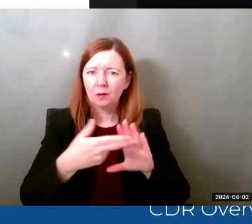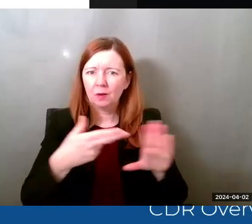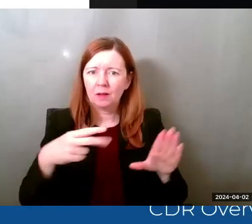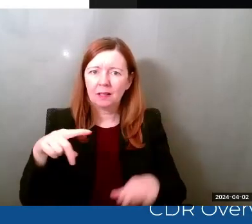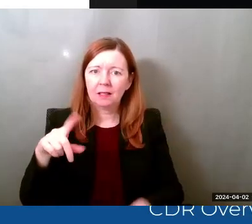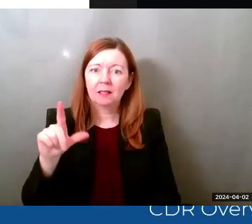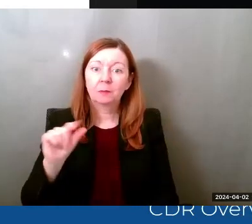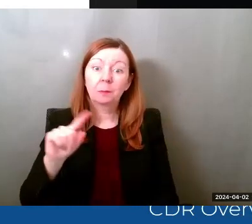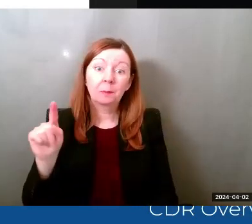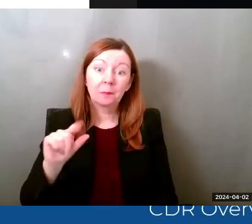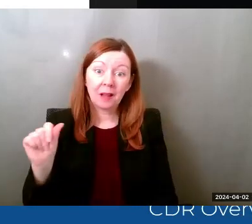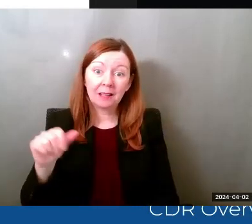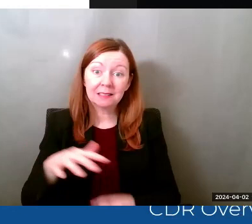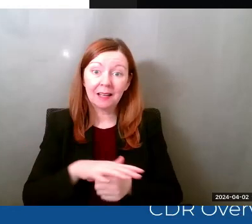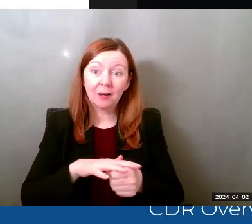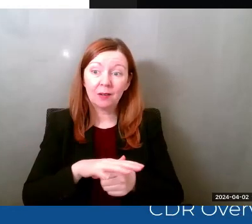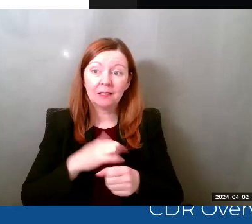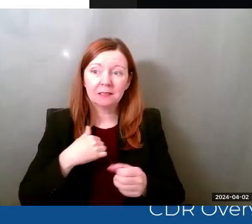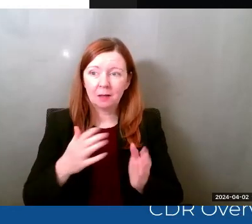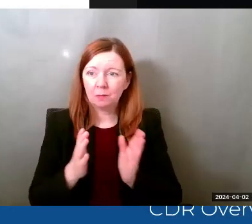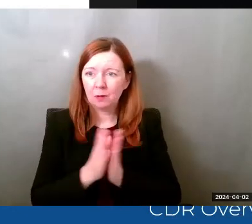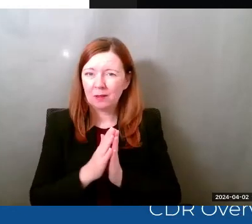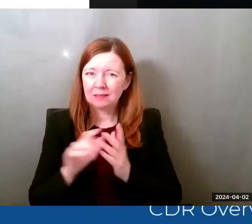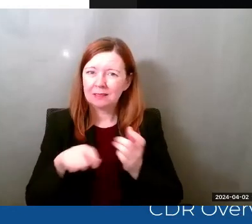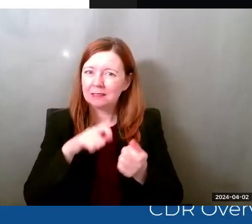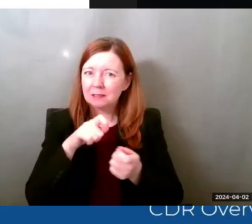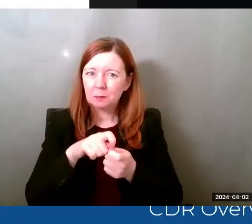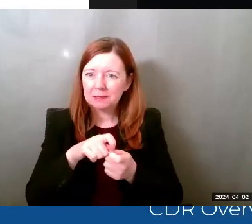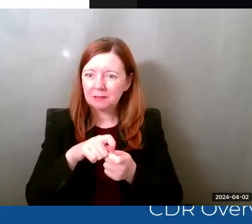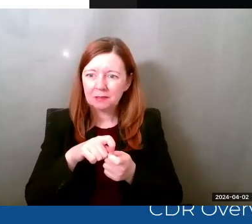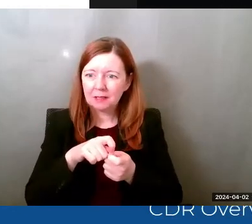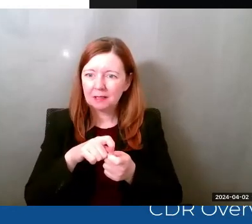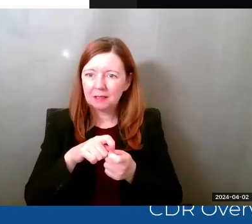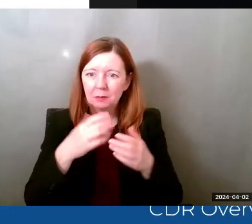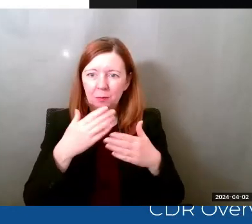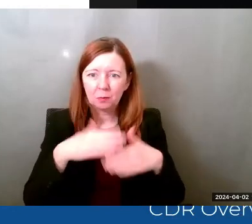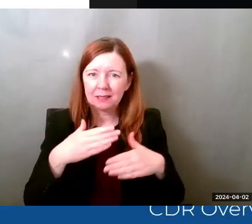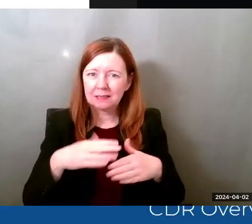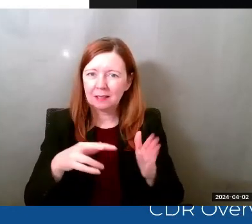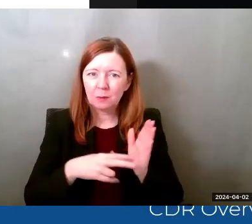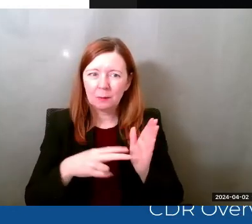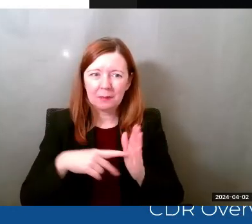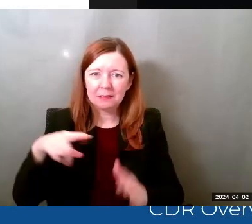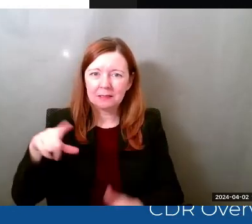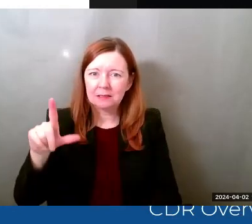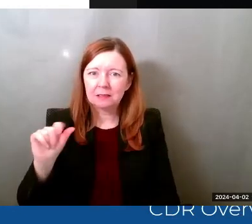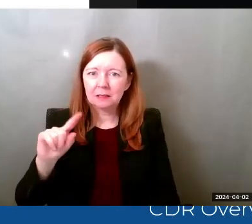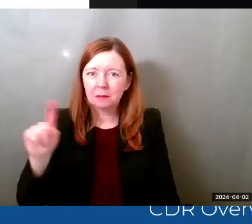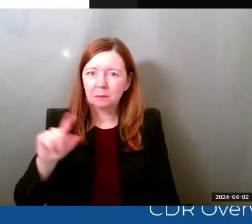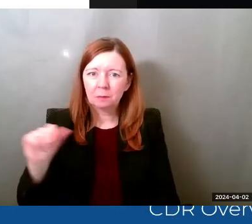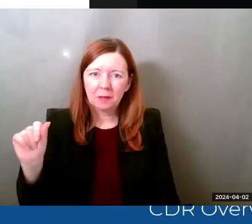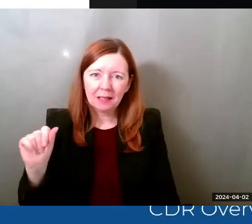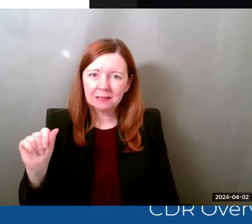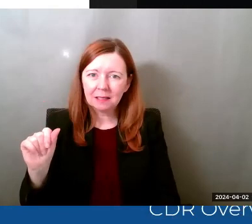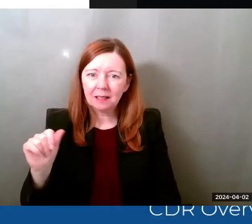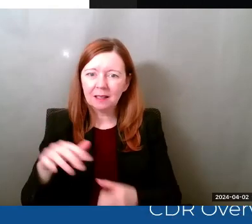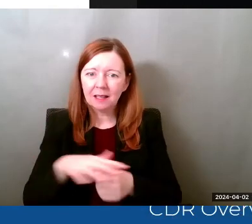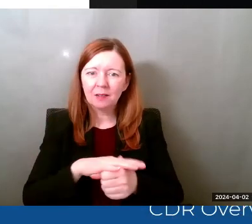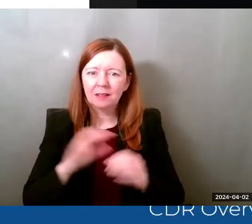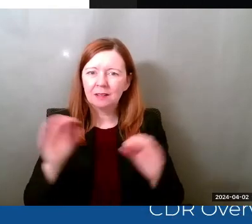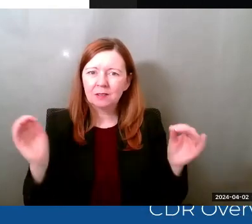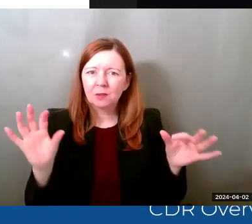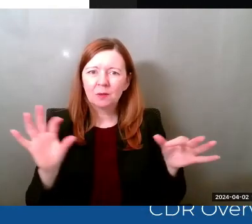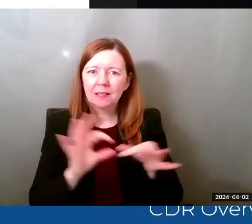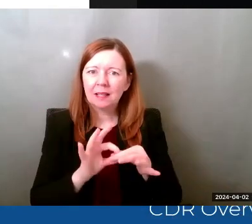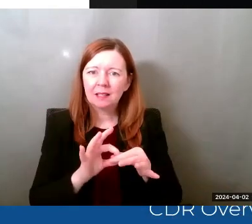plaza areas, and I'm requesting like a specific breakdown of what a plaza area includes, there's no connection